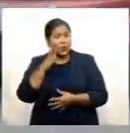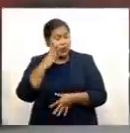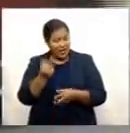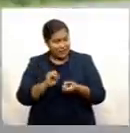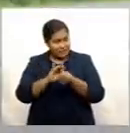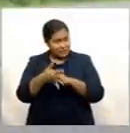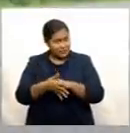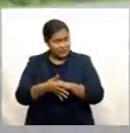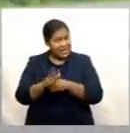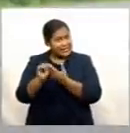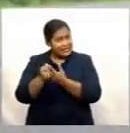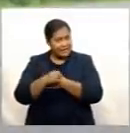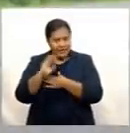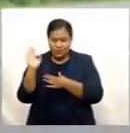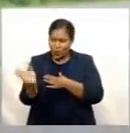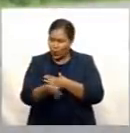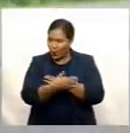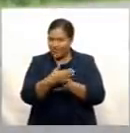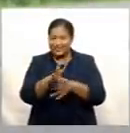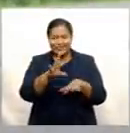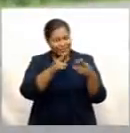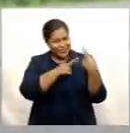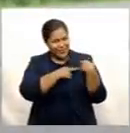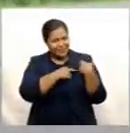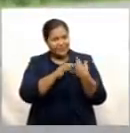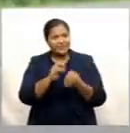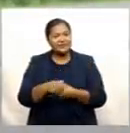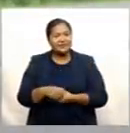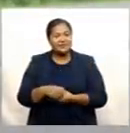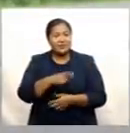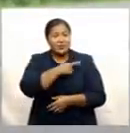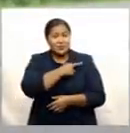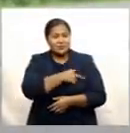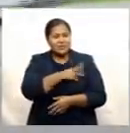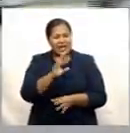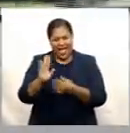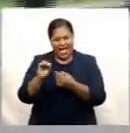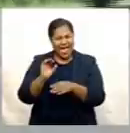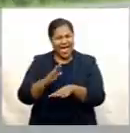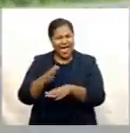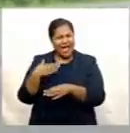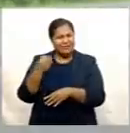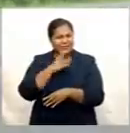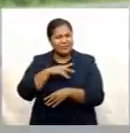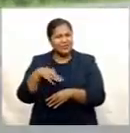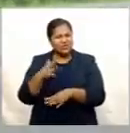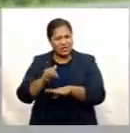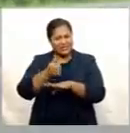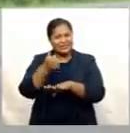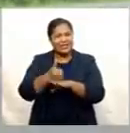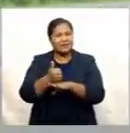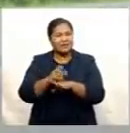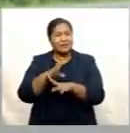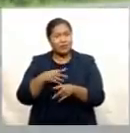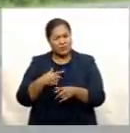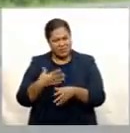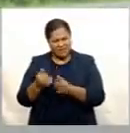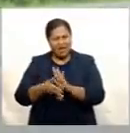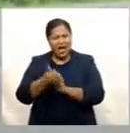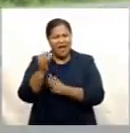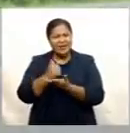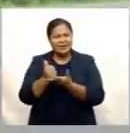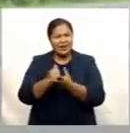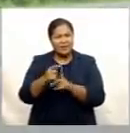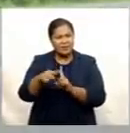safety is everyone's responsibility. Now, the Health Ministry has established that part of the reason we're recording high number of positive cases